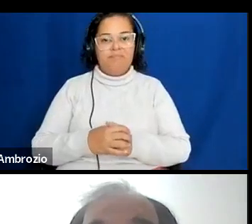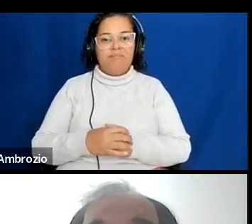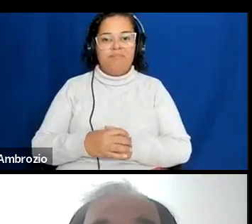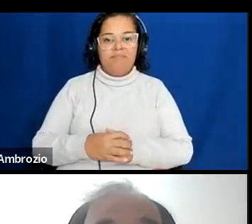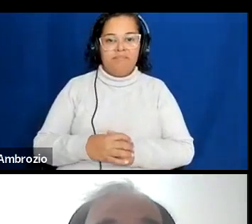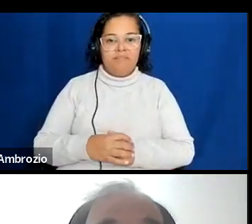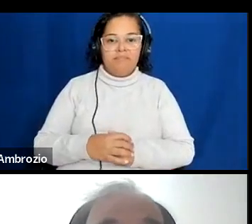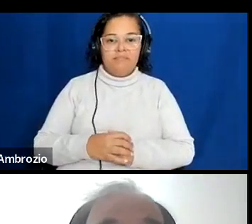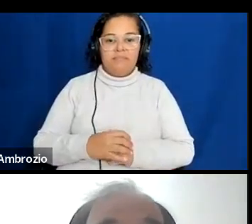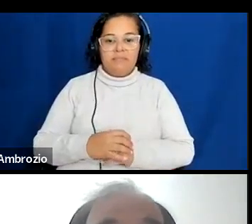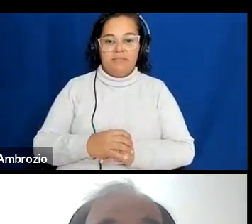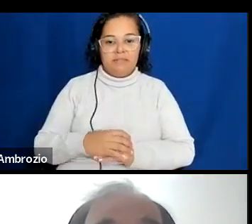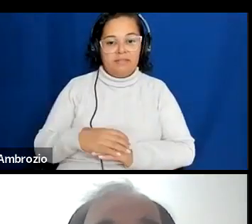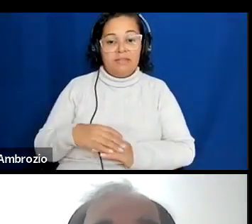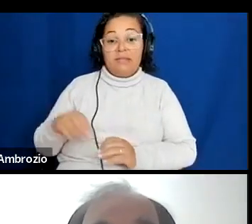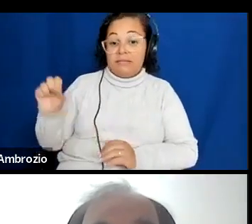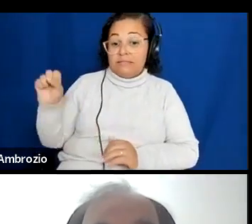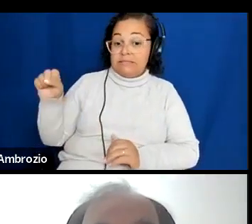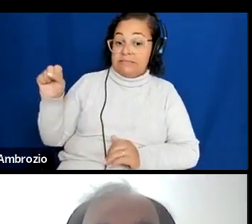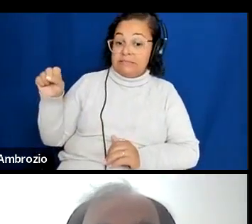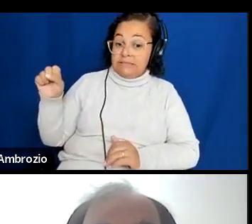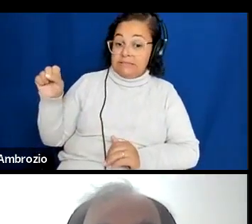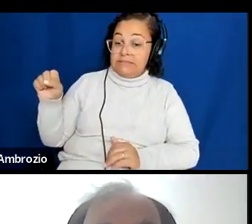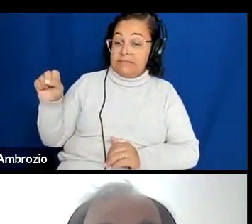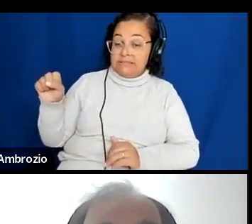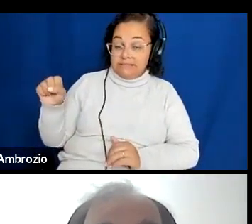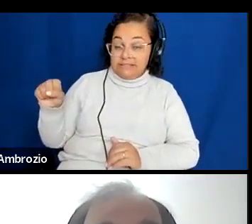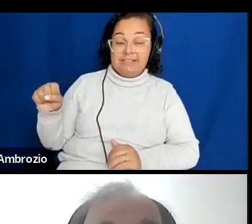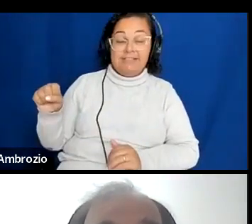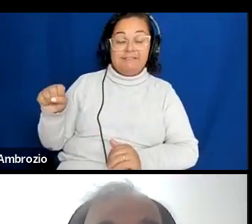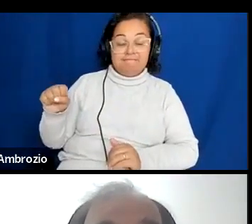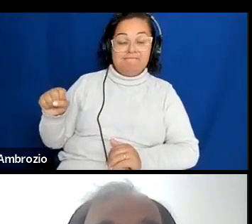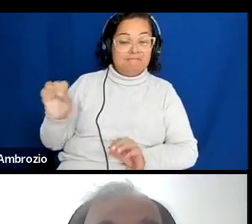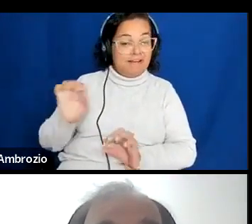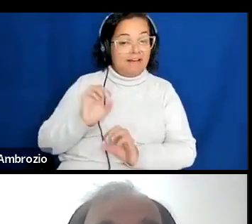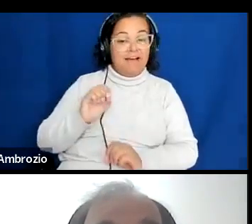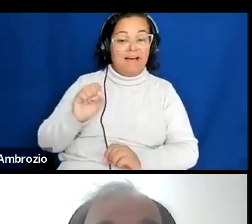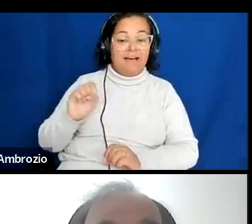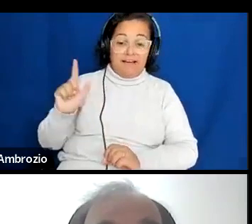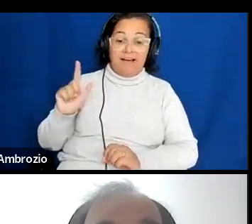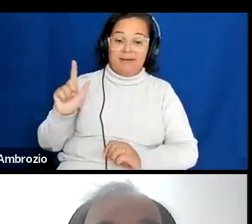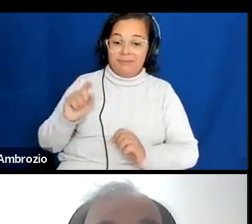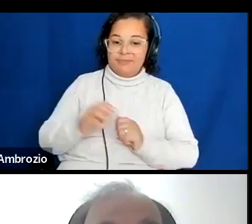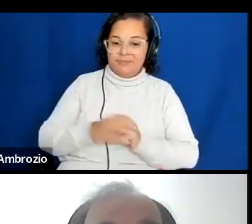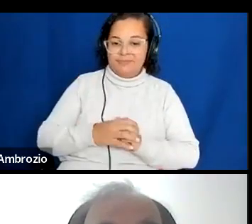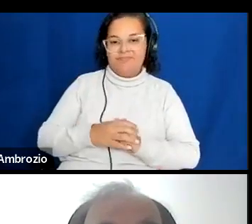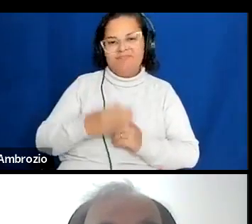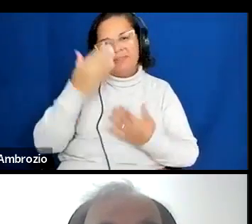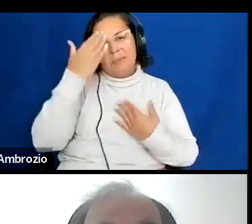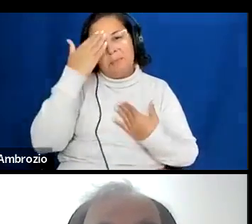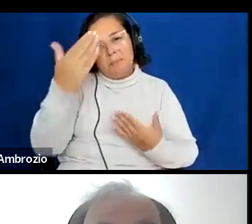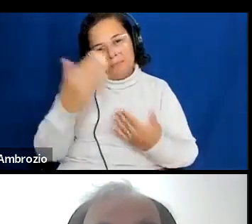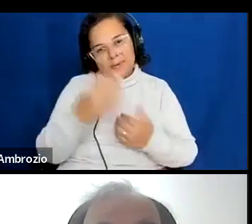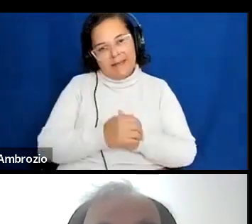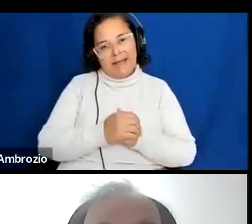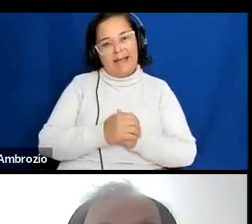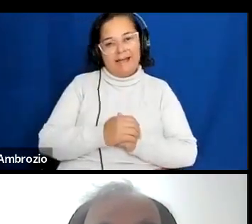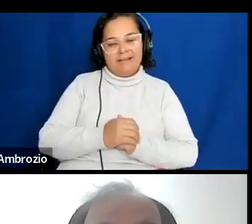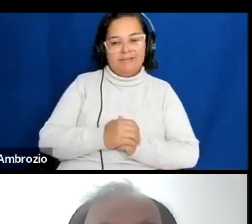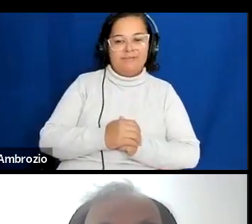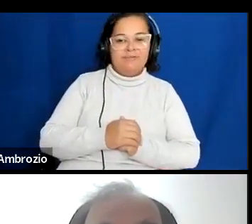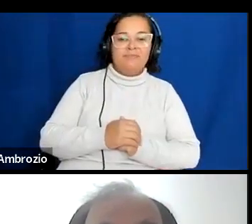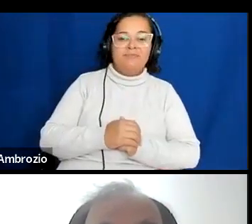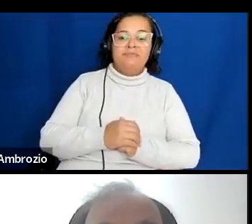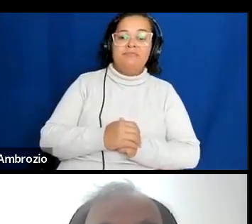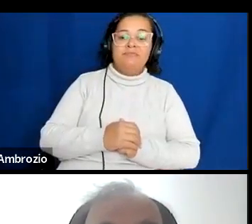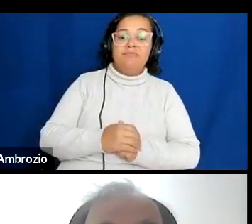Yes, absolutely. That is a very good and very interesting point, and I thank you for that. I would have to think about the